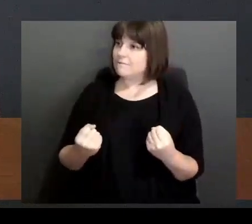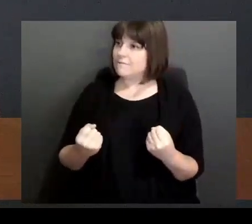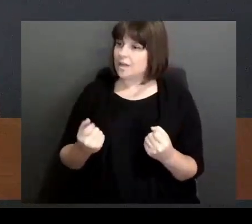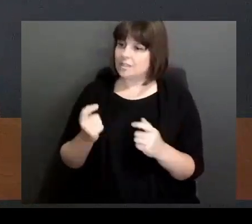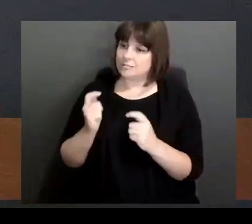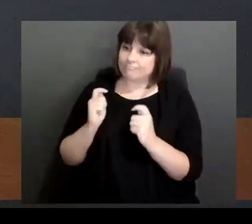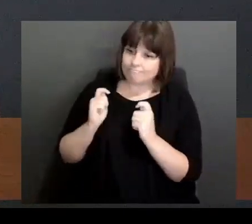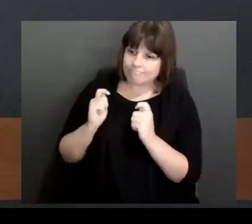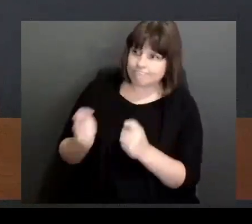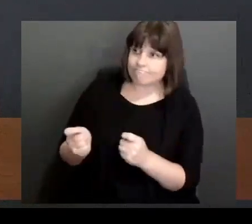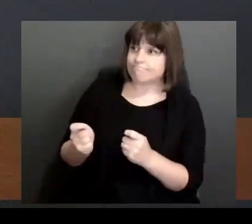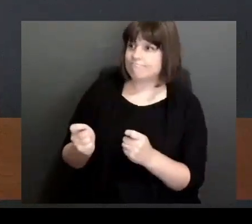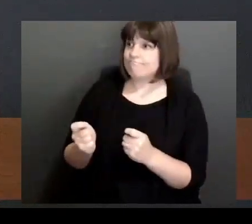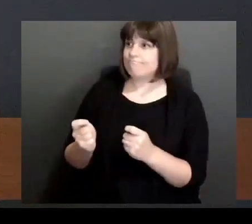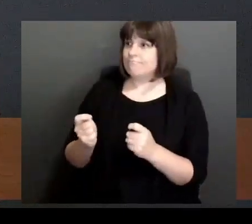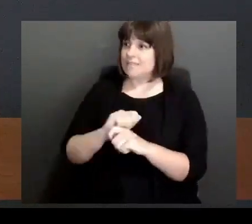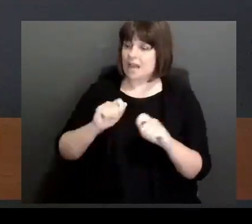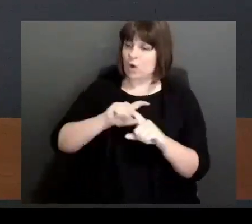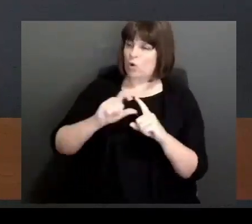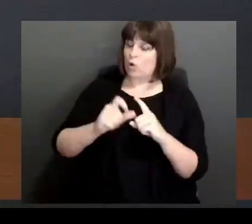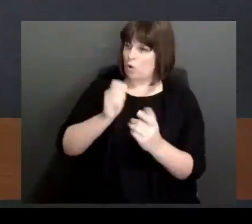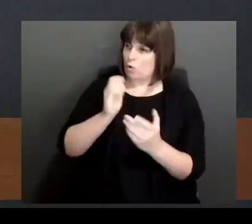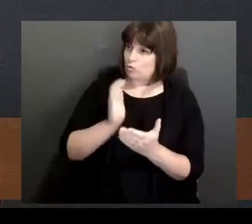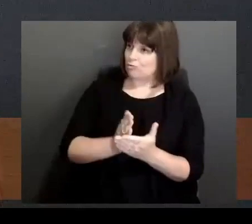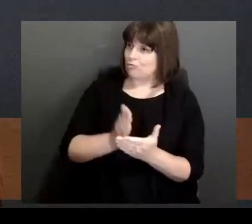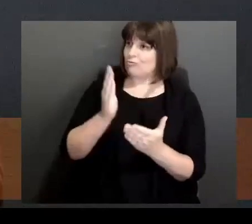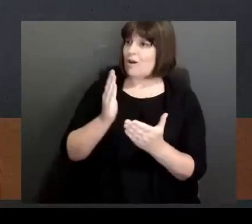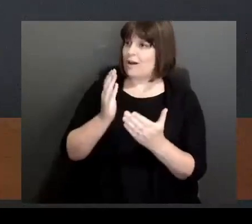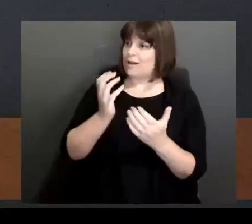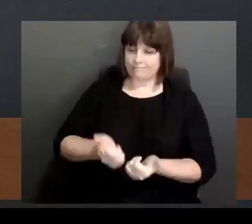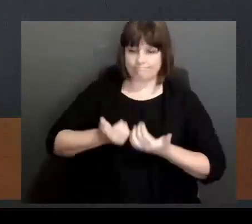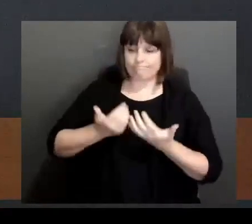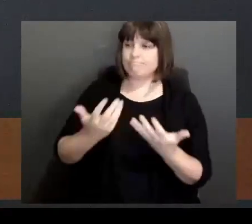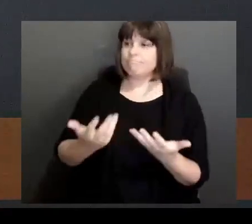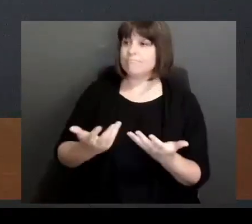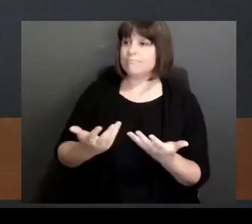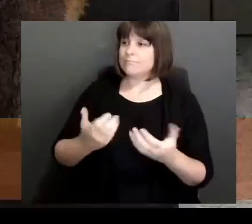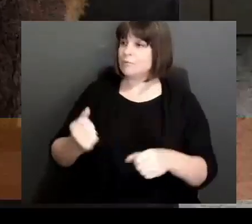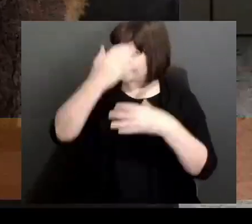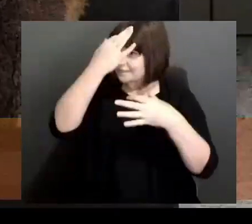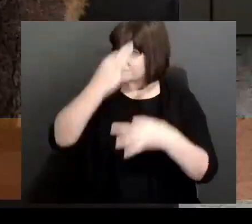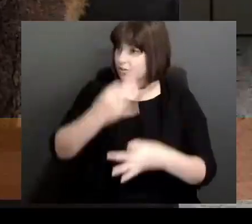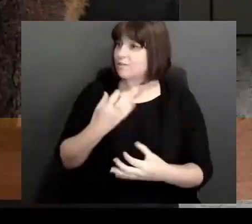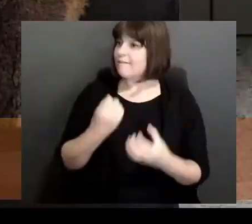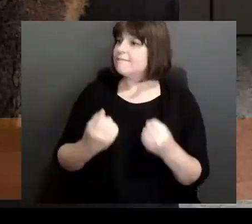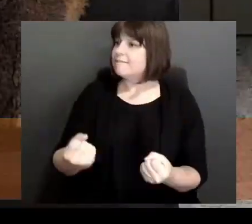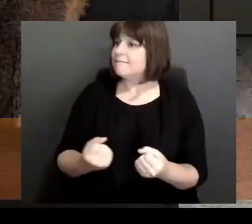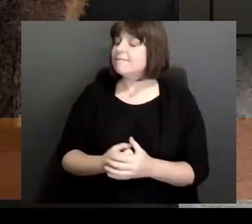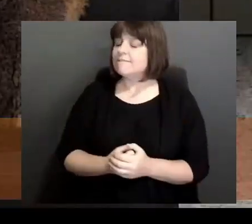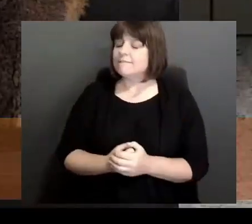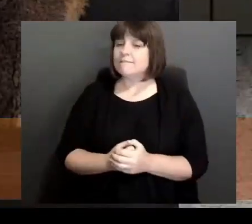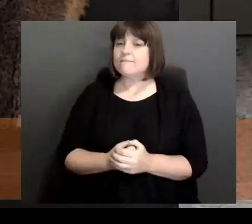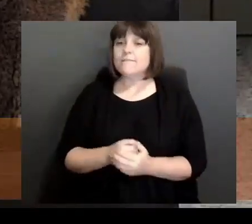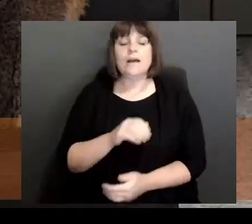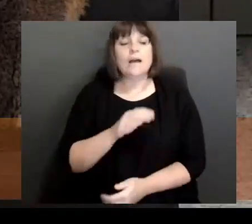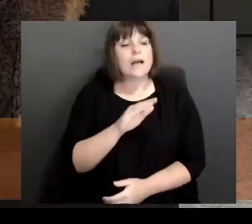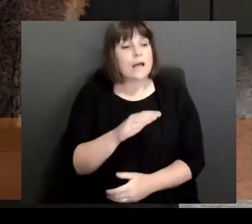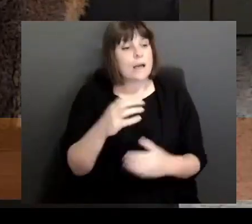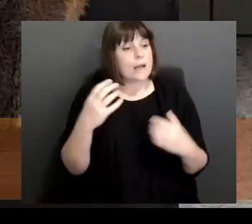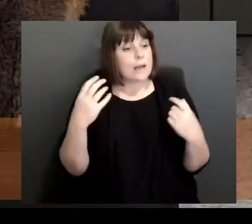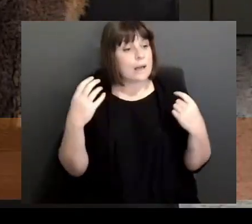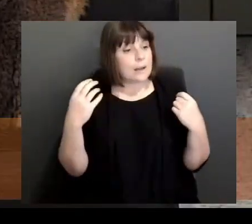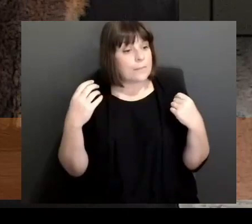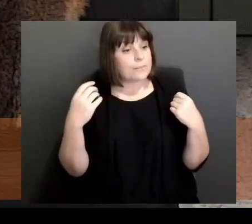of our cultural rights and our expression and so forth. Thanks. Thank you. And Minister, you would recognise, following on from that